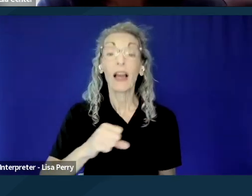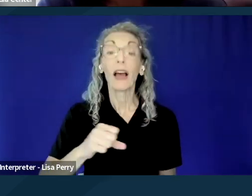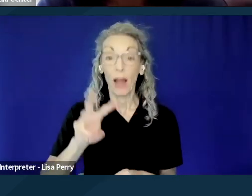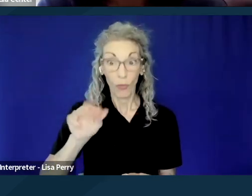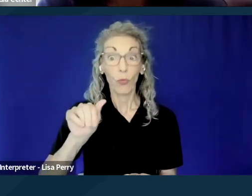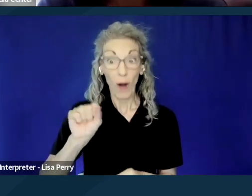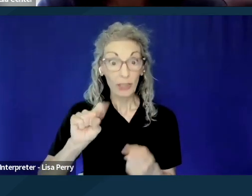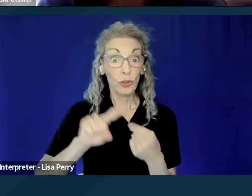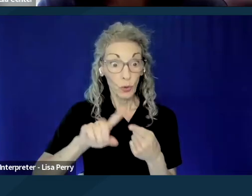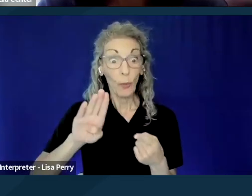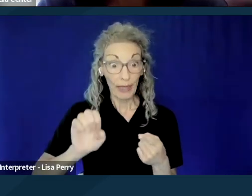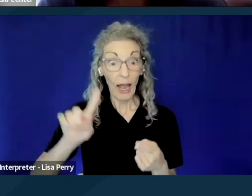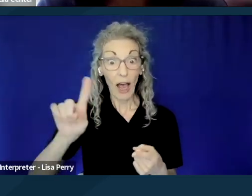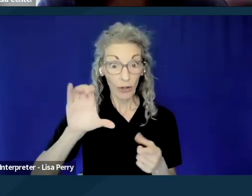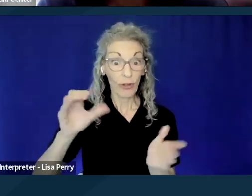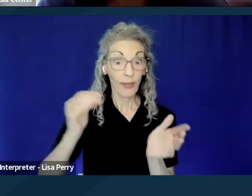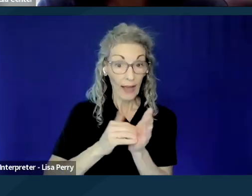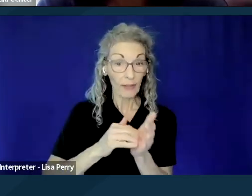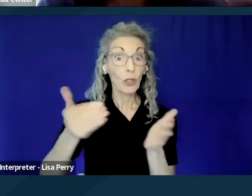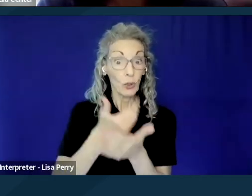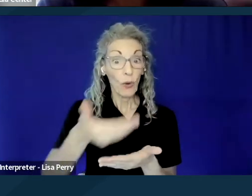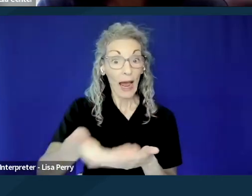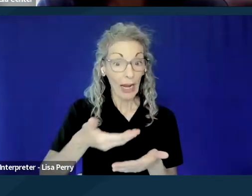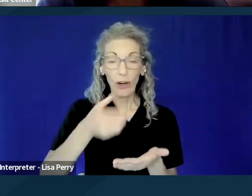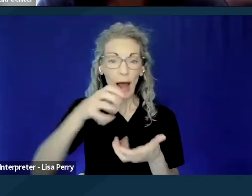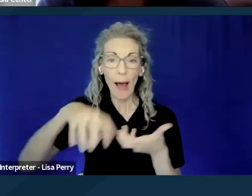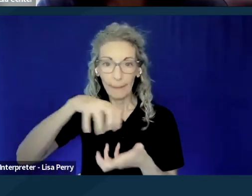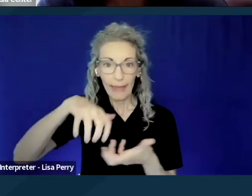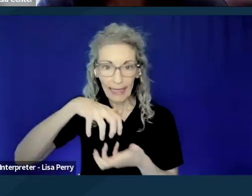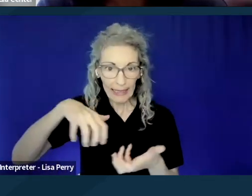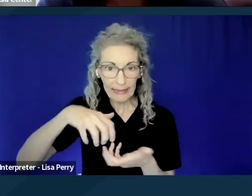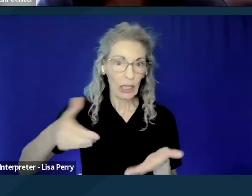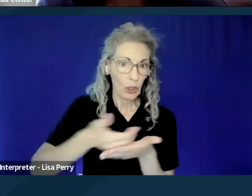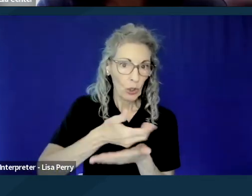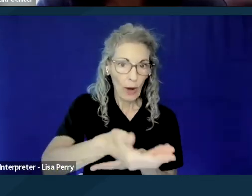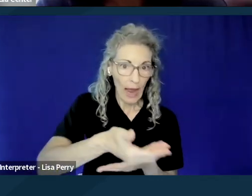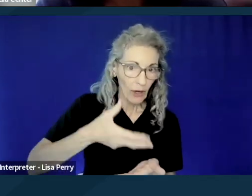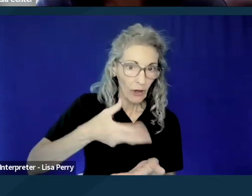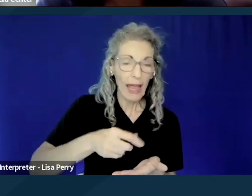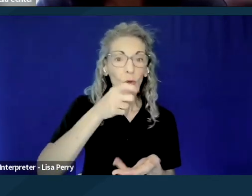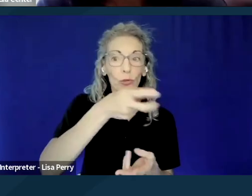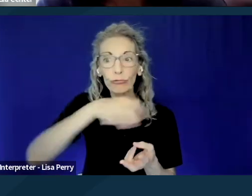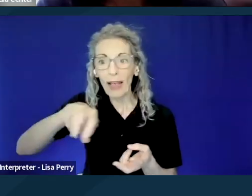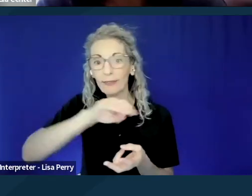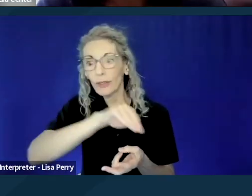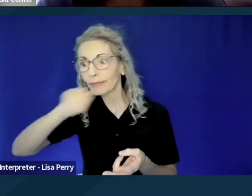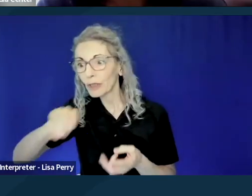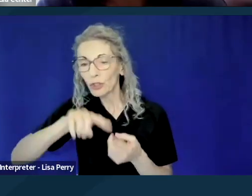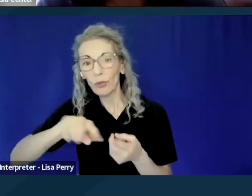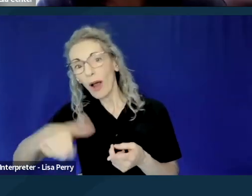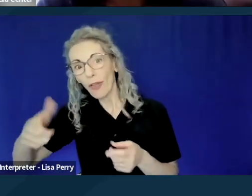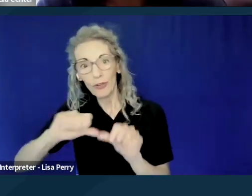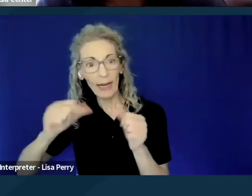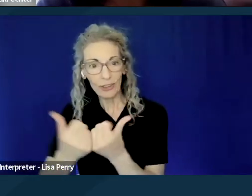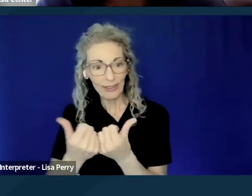new hires, not 100,000 mix of new hires and moving from the agency to